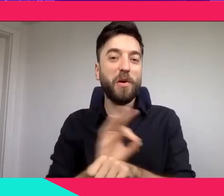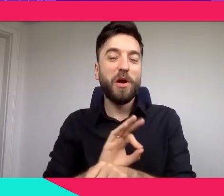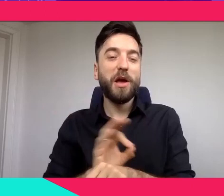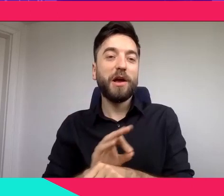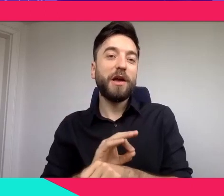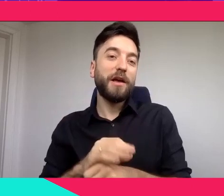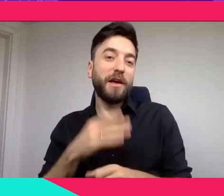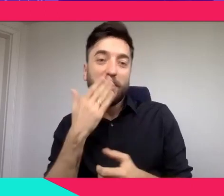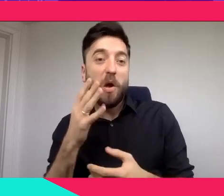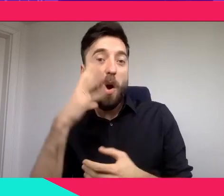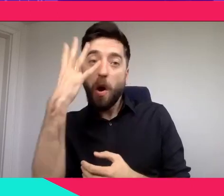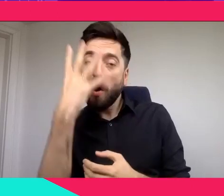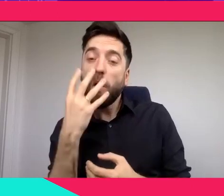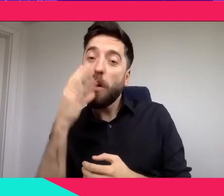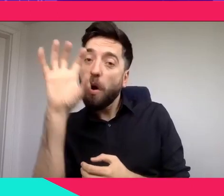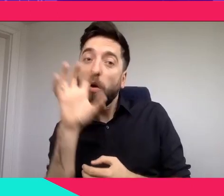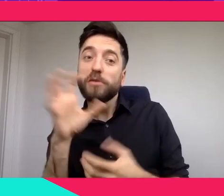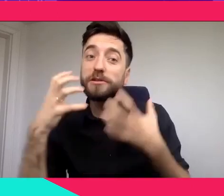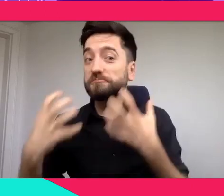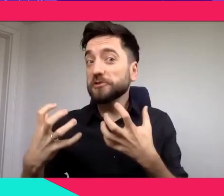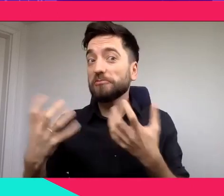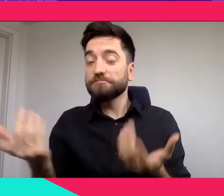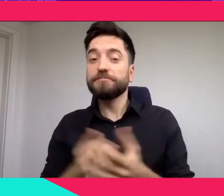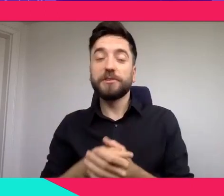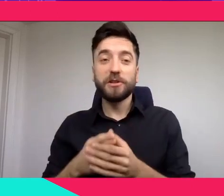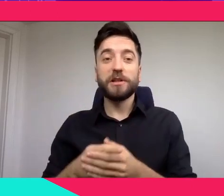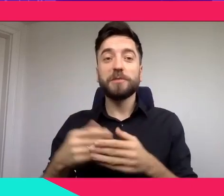the people living by the construction site felt that